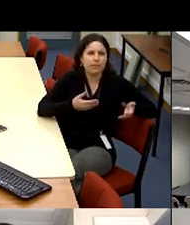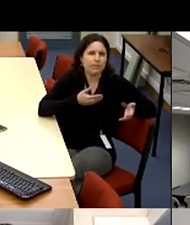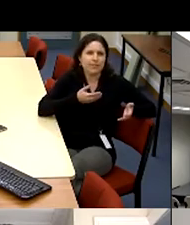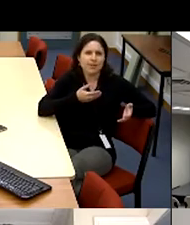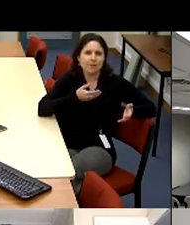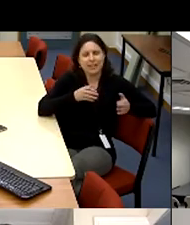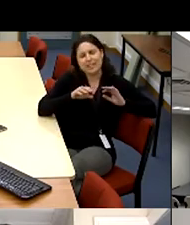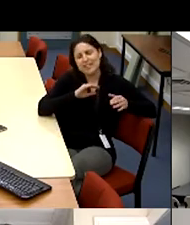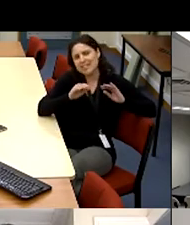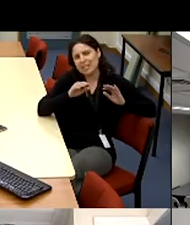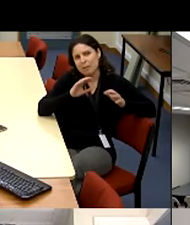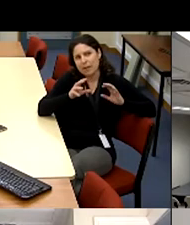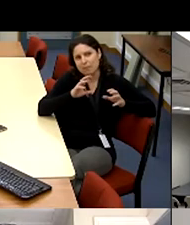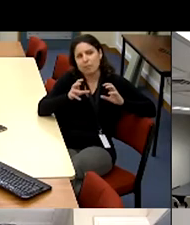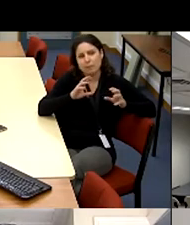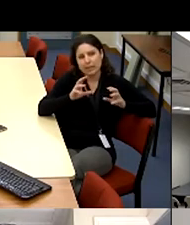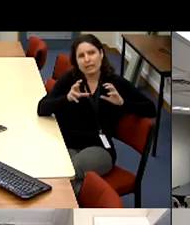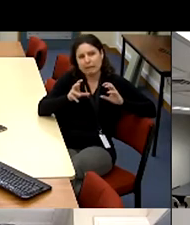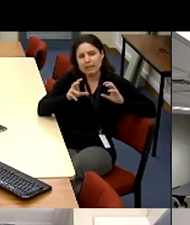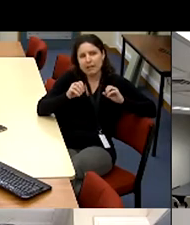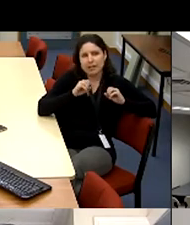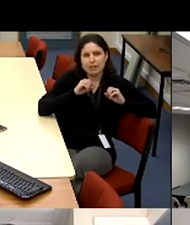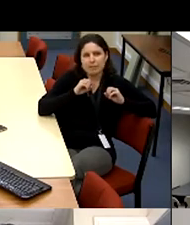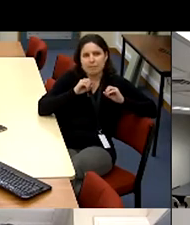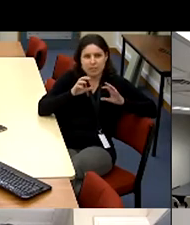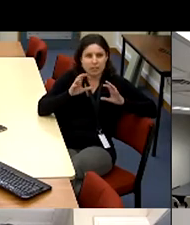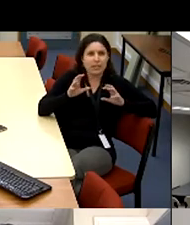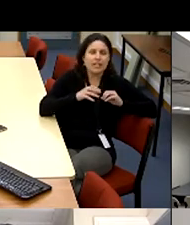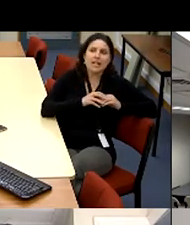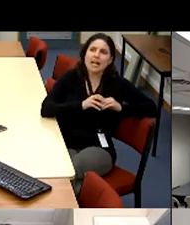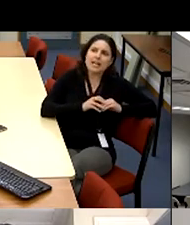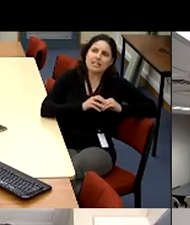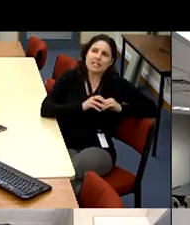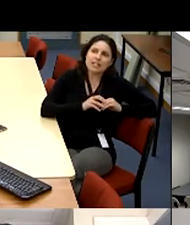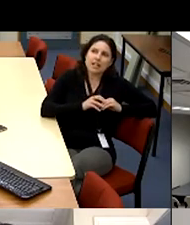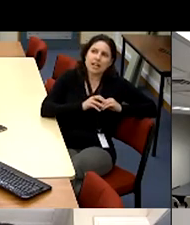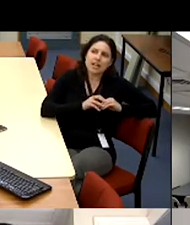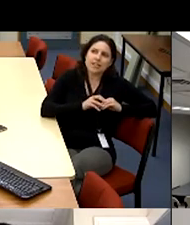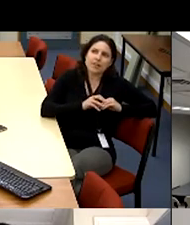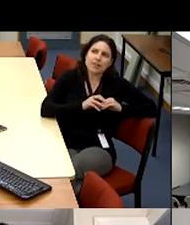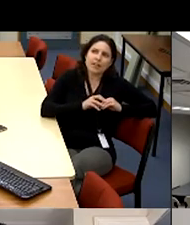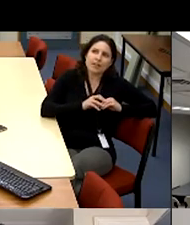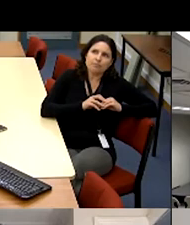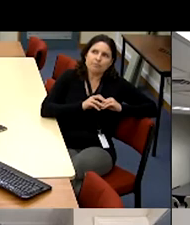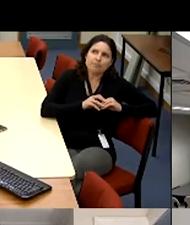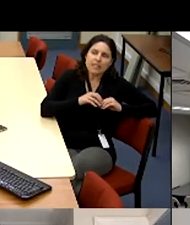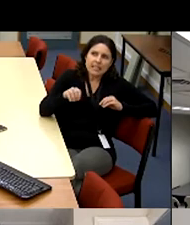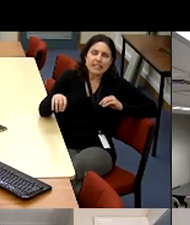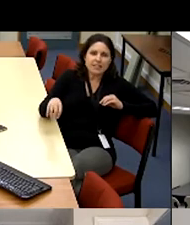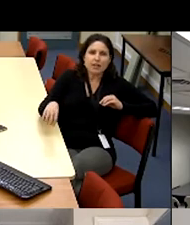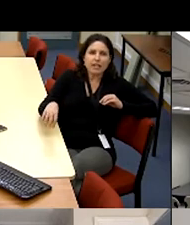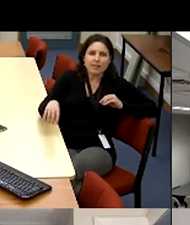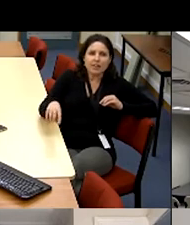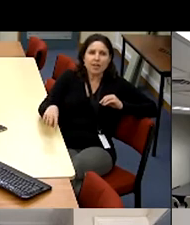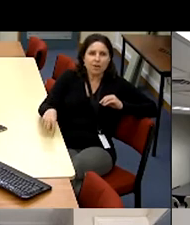as others, kind of thing. And it does set up that problematic rhetoric. And I think, yeah,